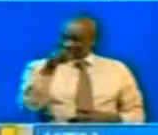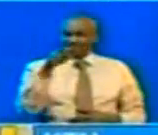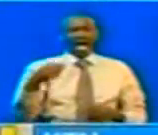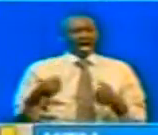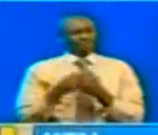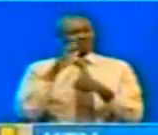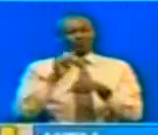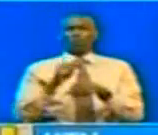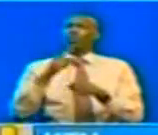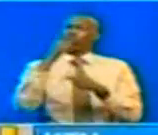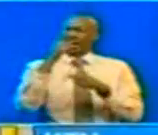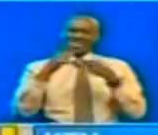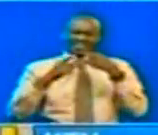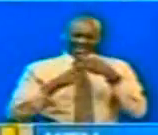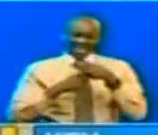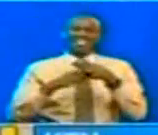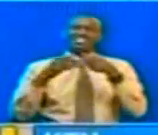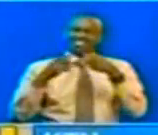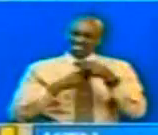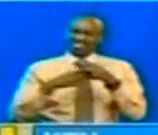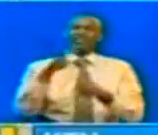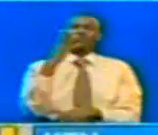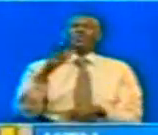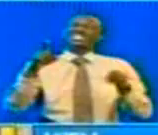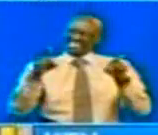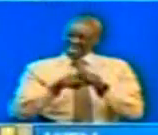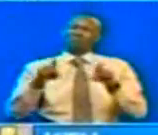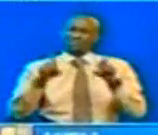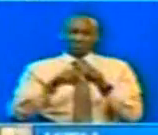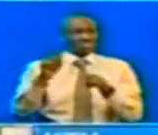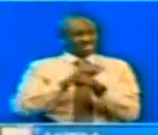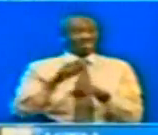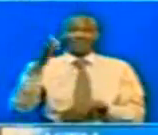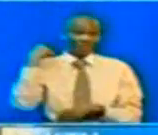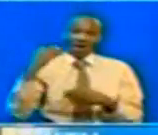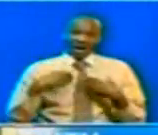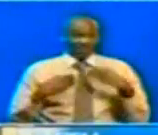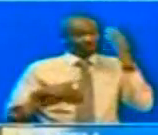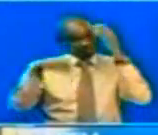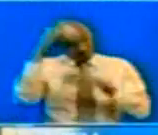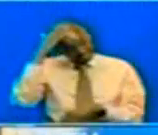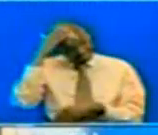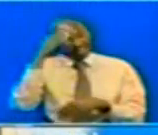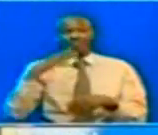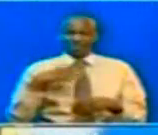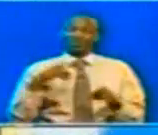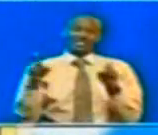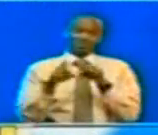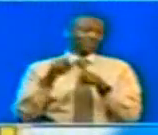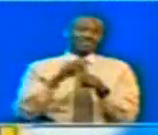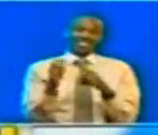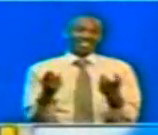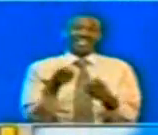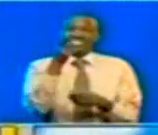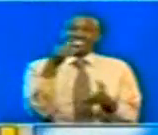out since 1964. It's exactly the same training that previously university graduates used to go through. So it does